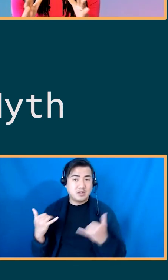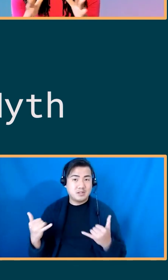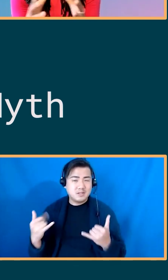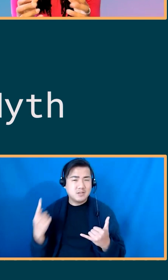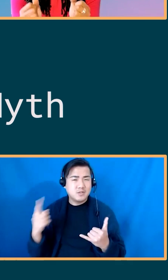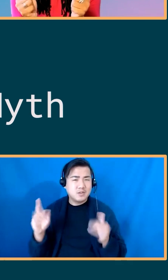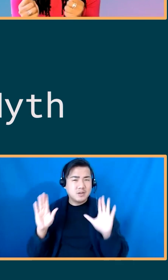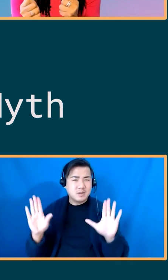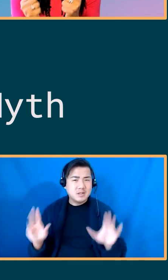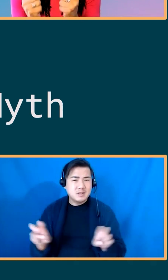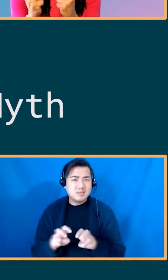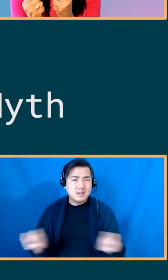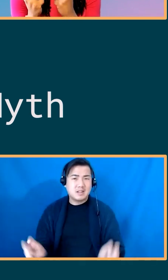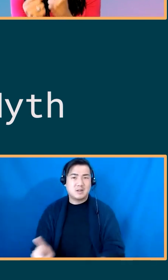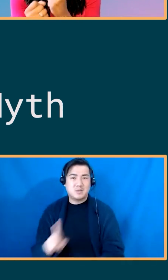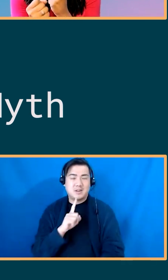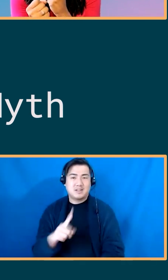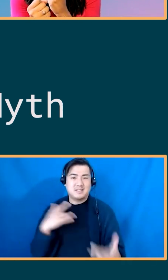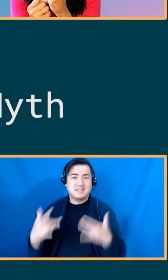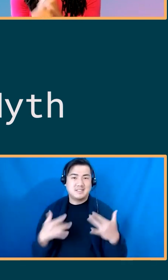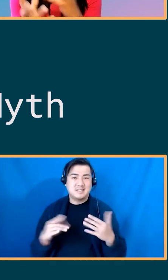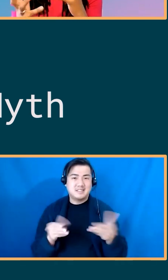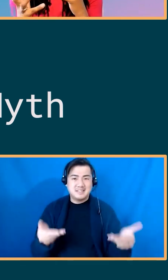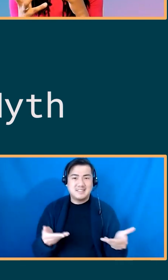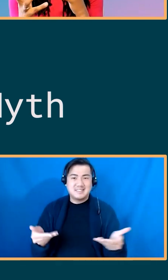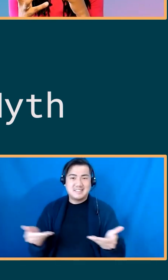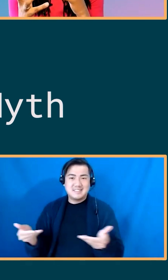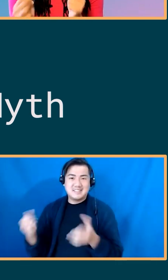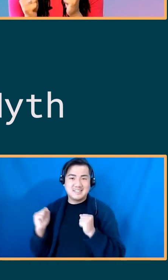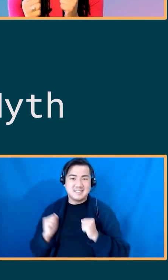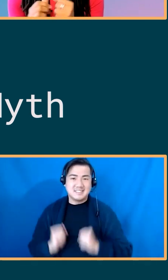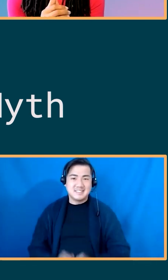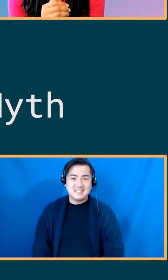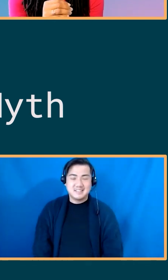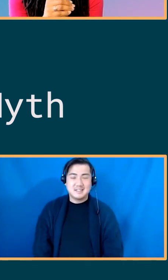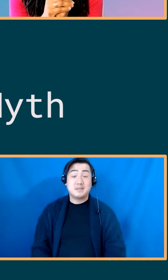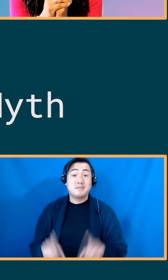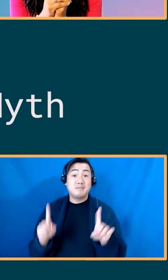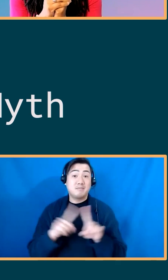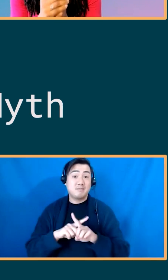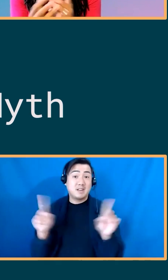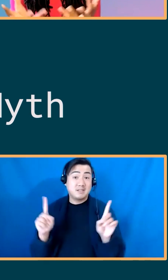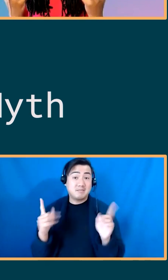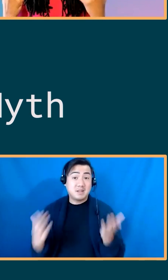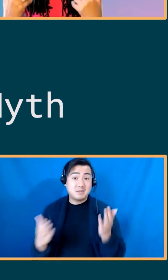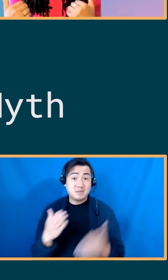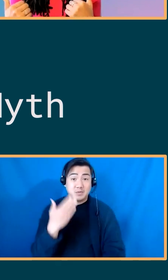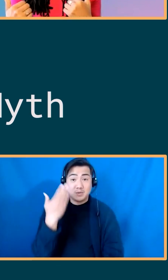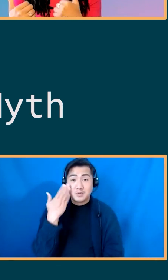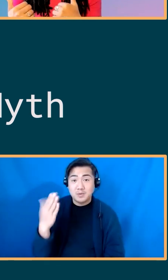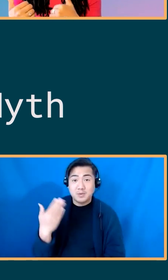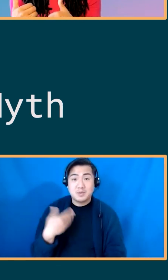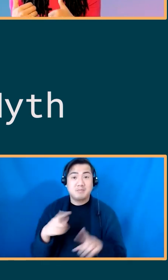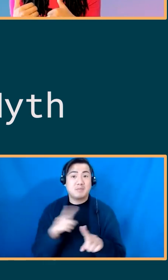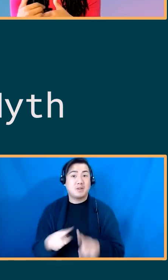I cannot wait to introduce you to. But you may not know that we also like to come